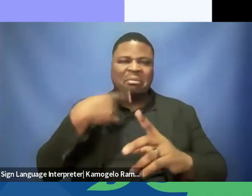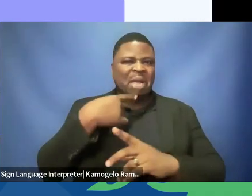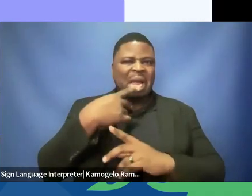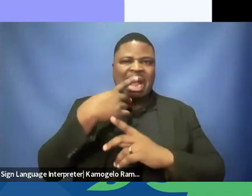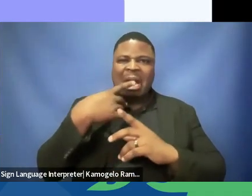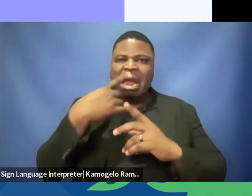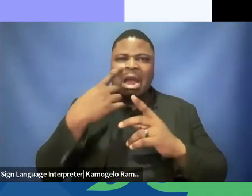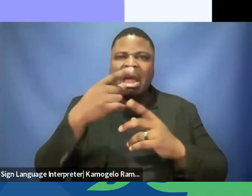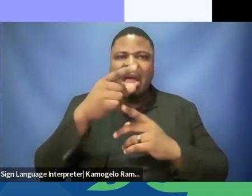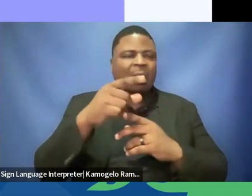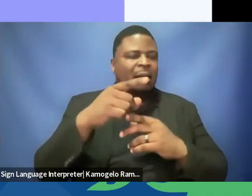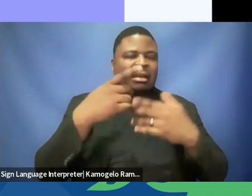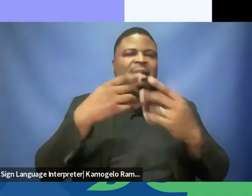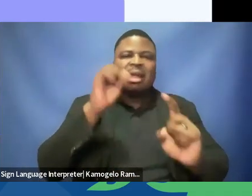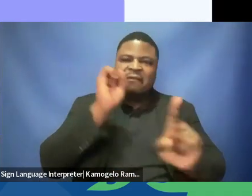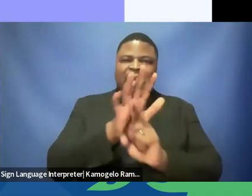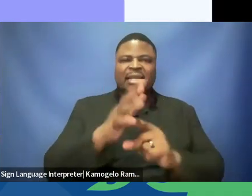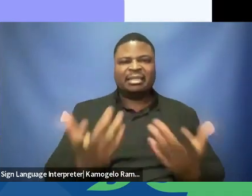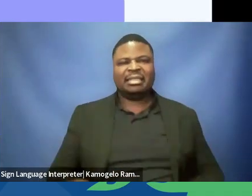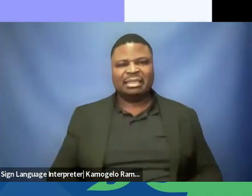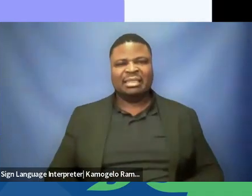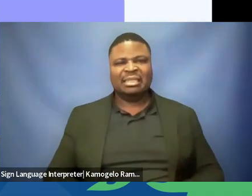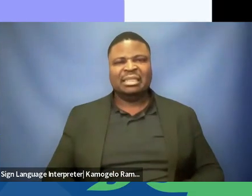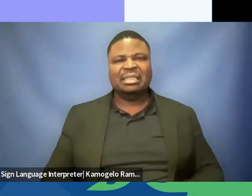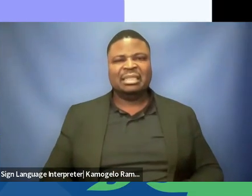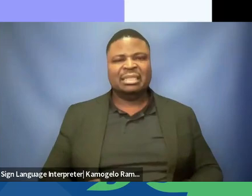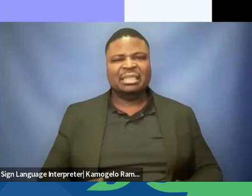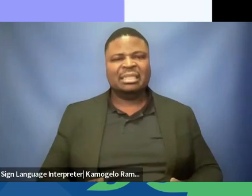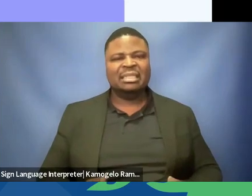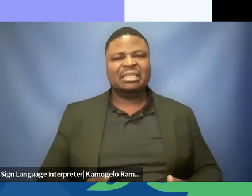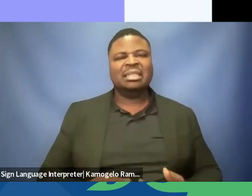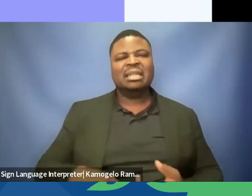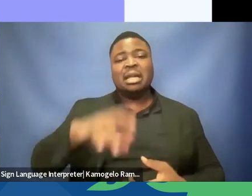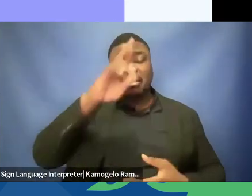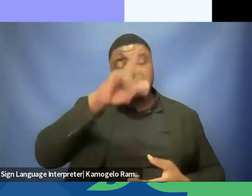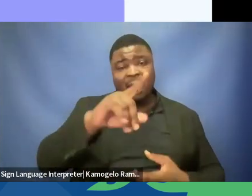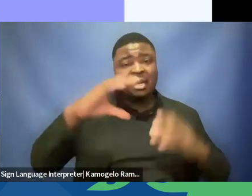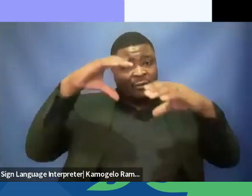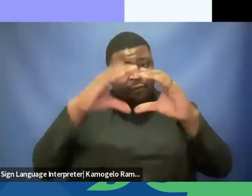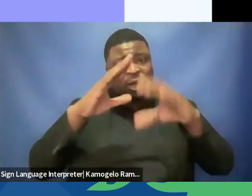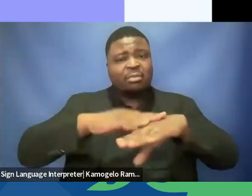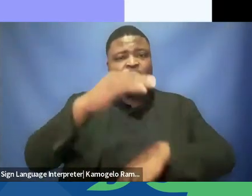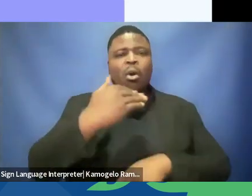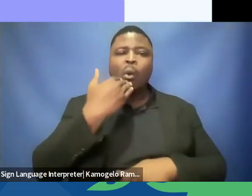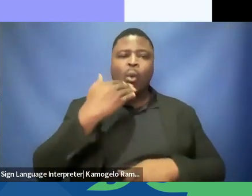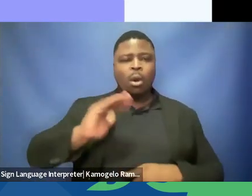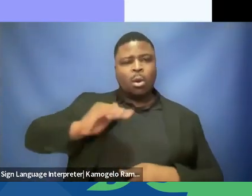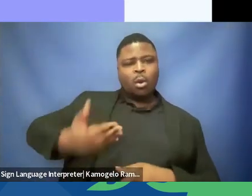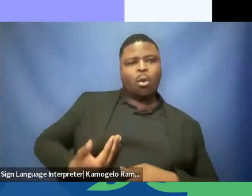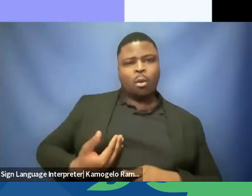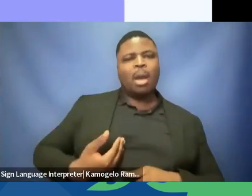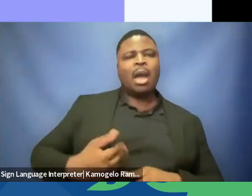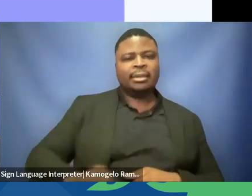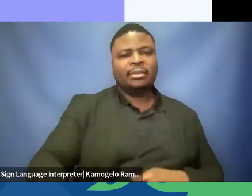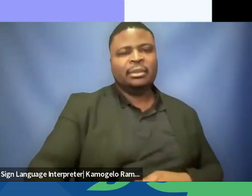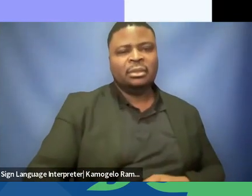Now, sexualized drug use and risks. Focusing a little bit on women, there is a diagram there for the female